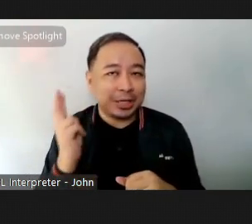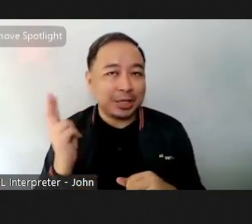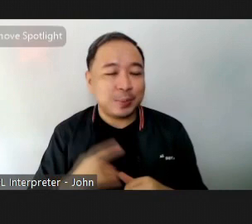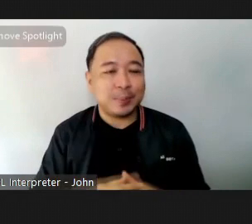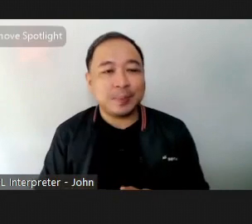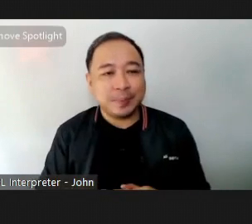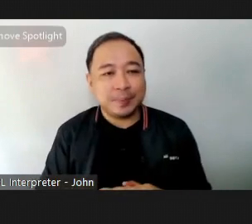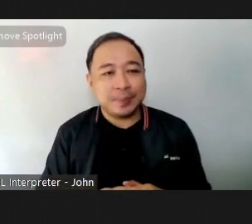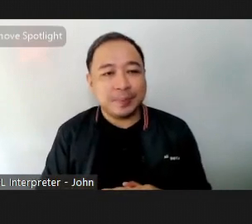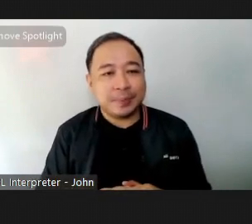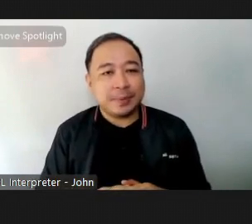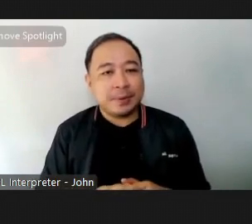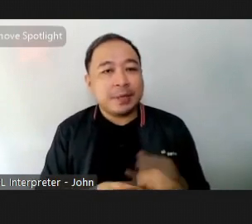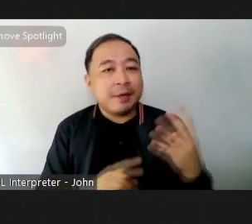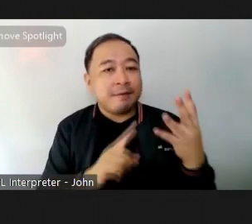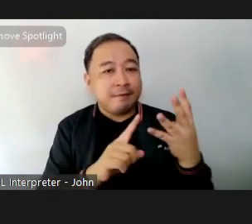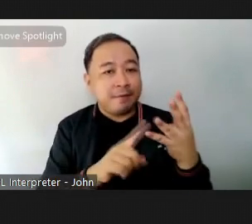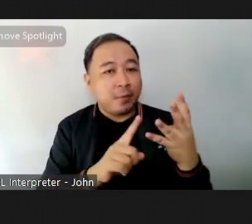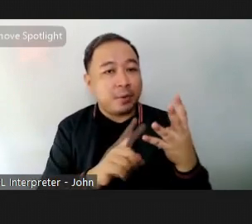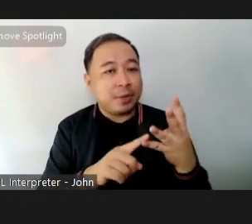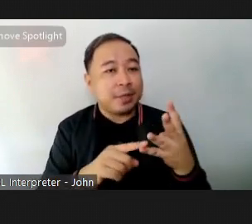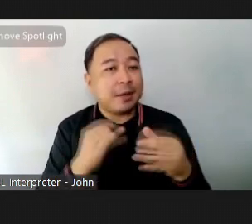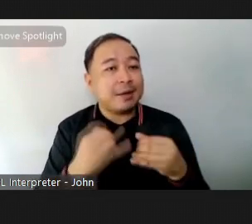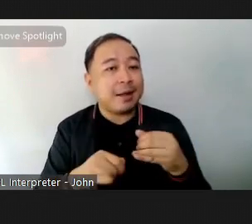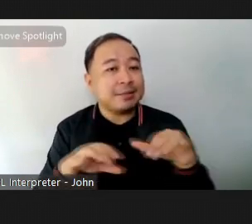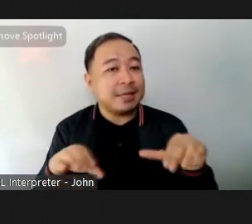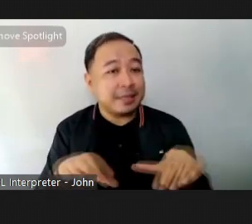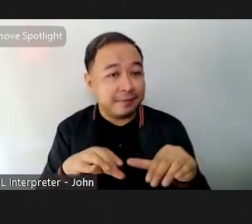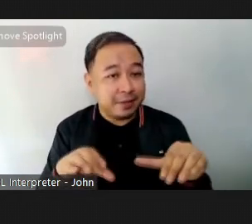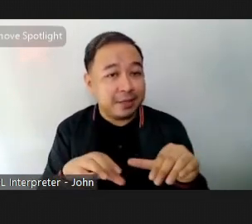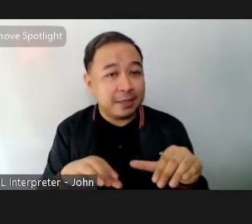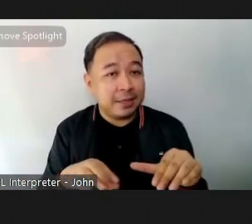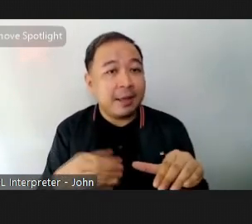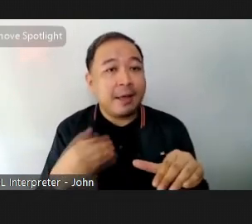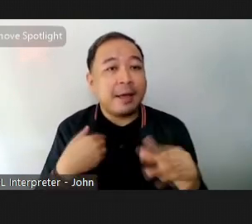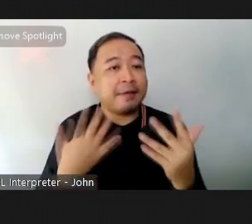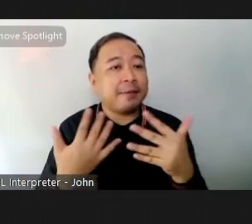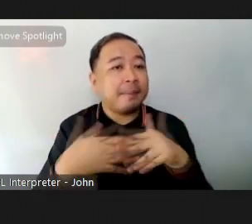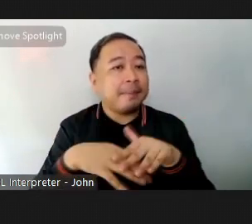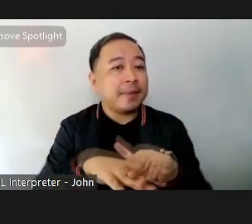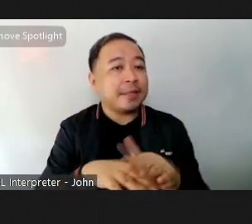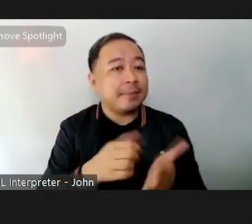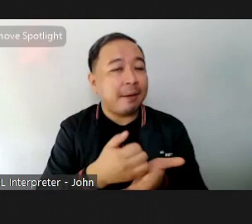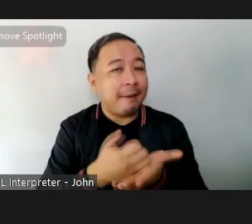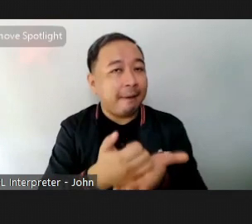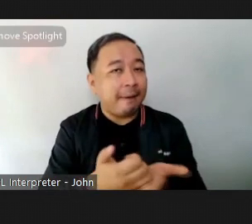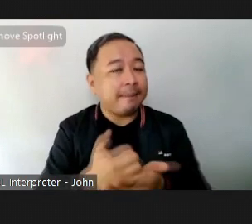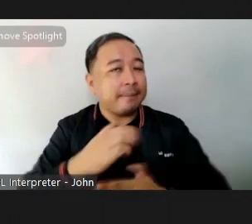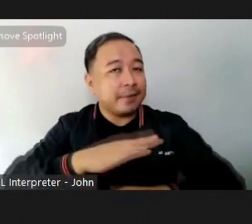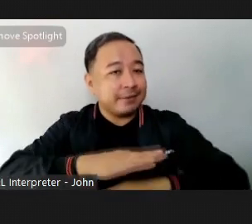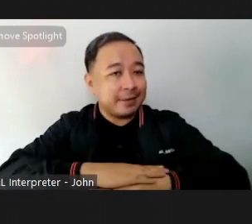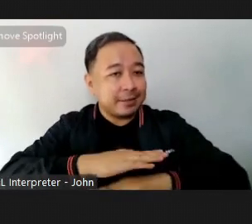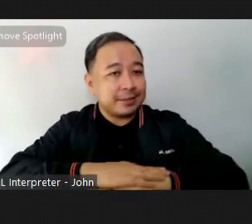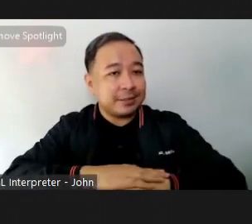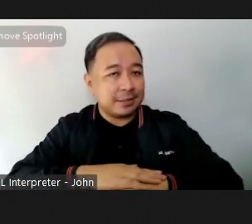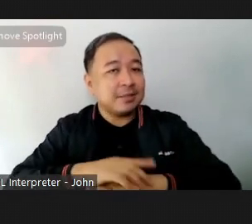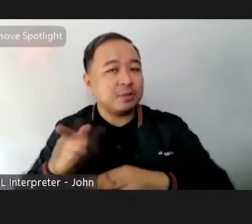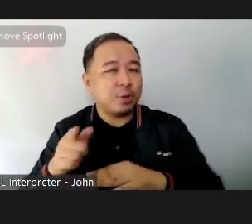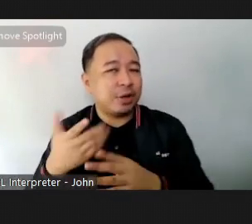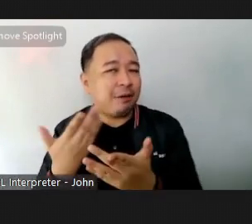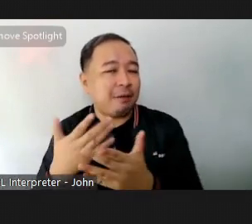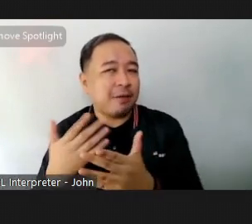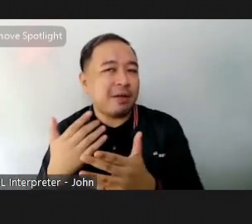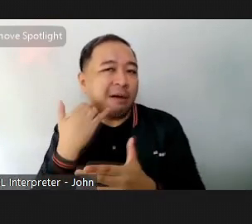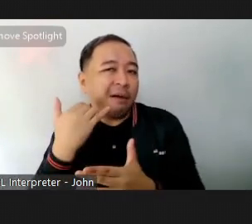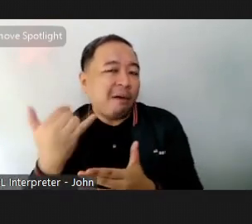And of course, for our last activity, for component 1, we have the mainstreaming of help desks slash hotlines to reach